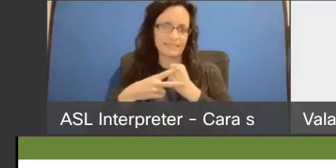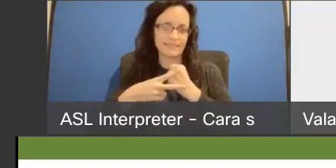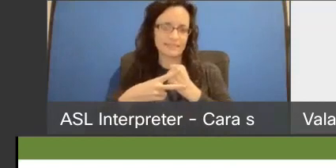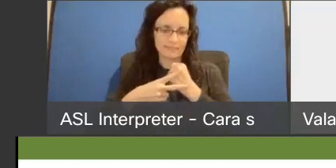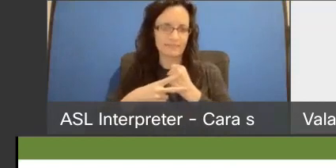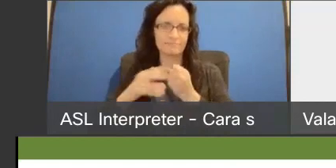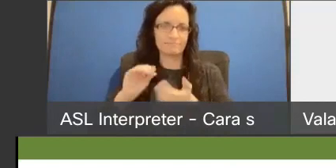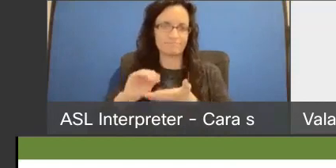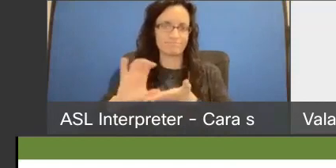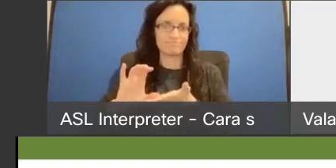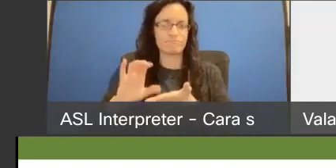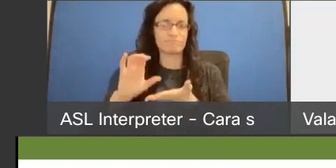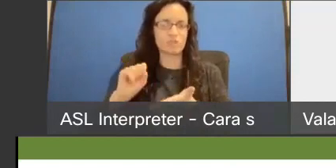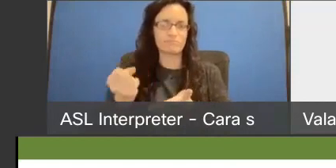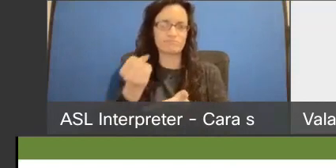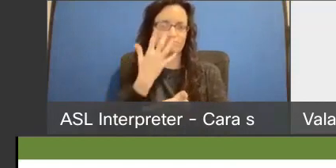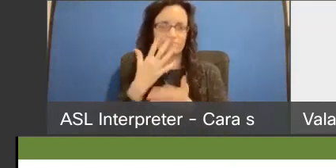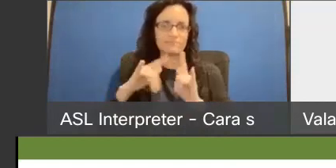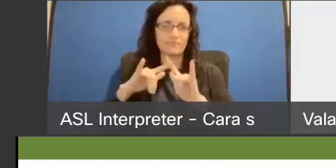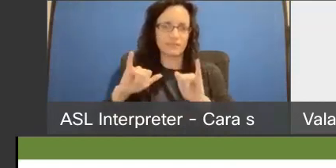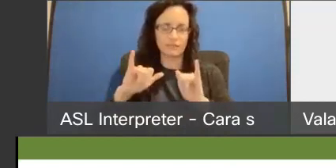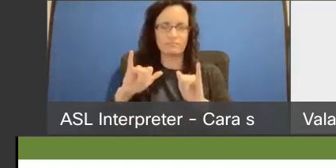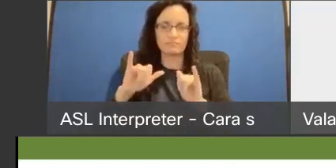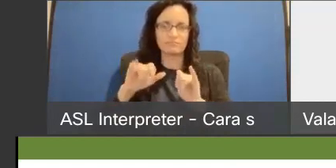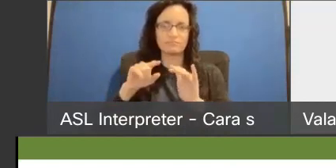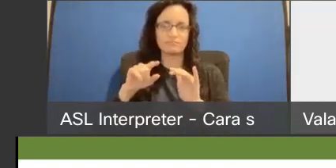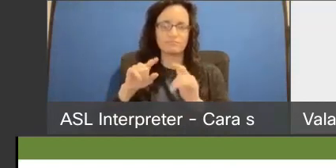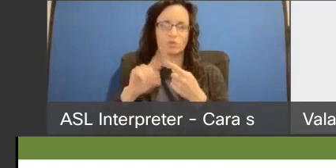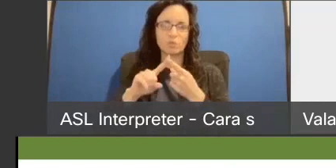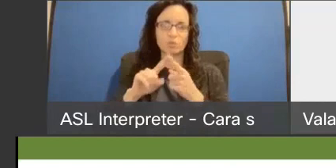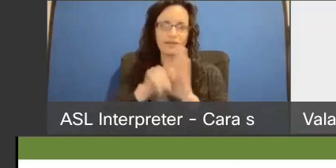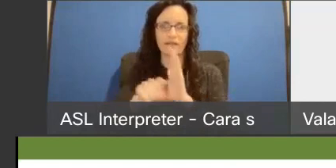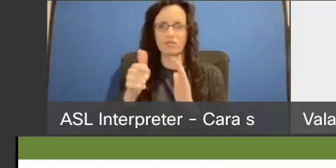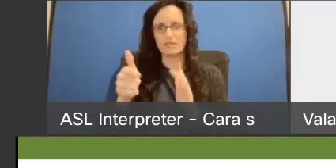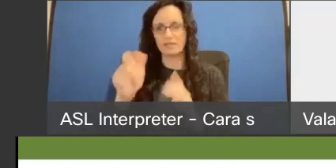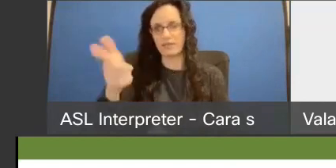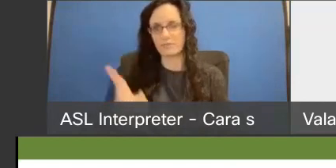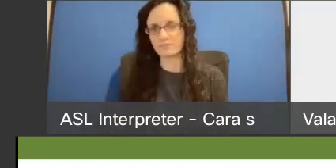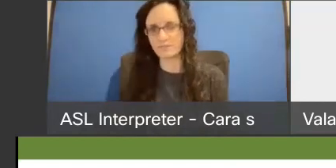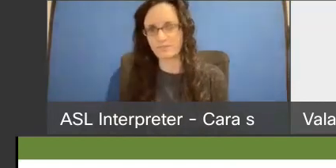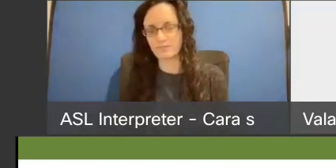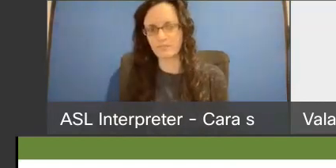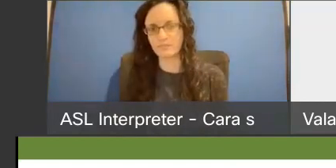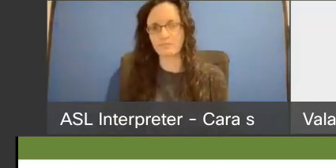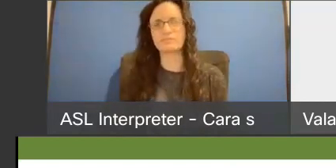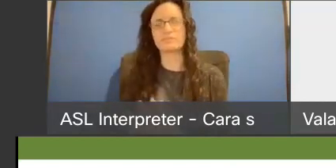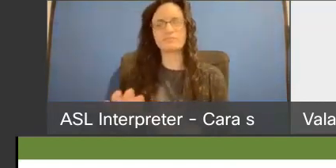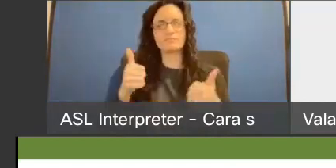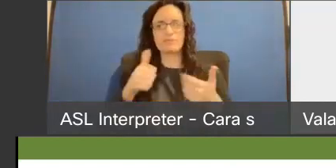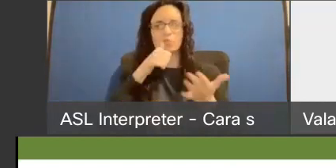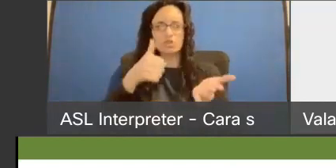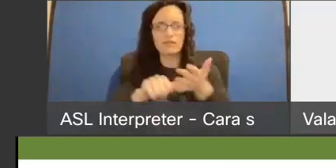take them in an attempt to kill herself at a later time. So, what do you think that would be based on these